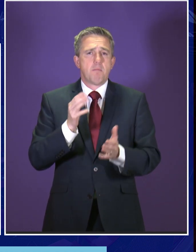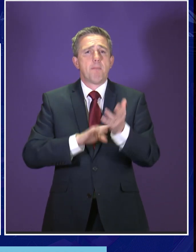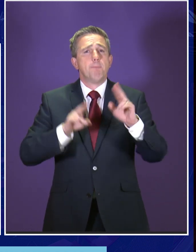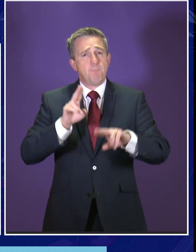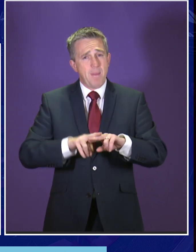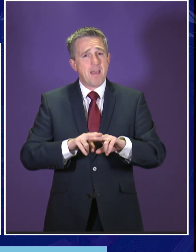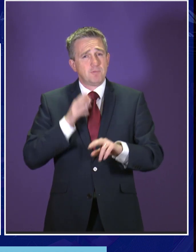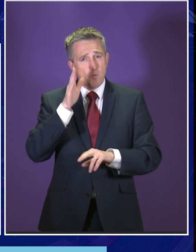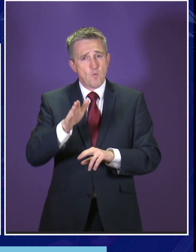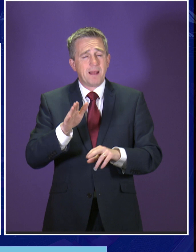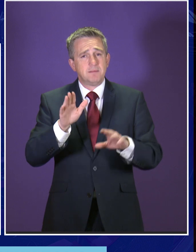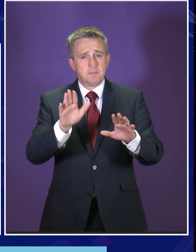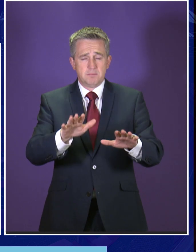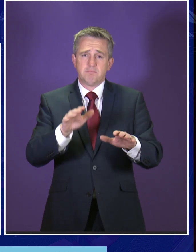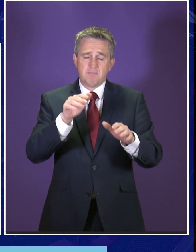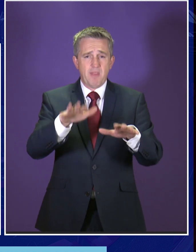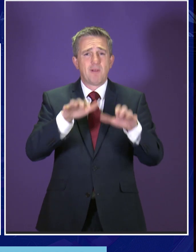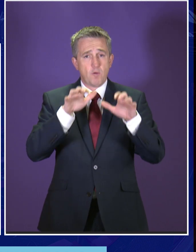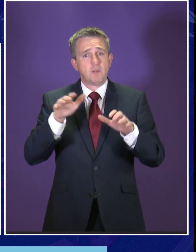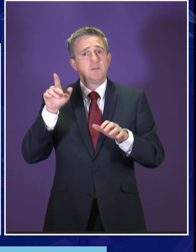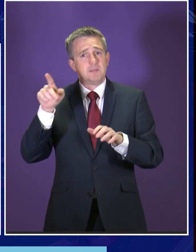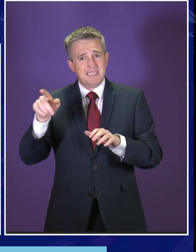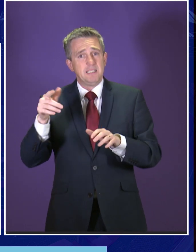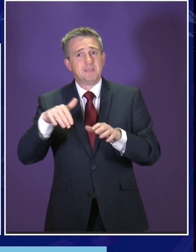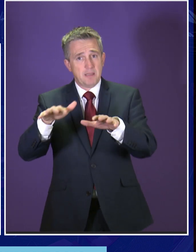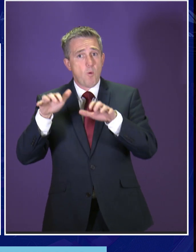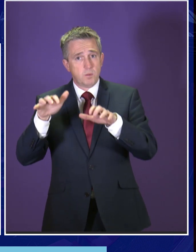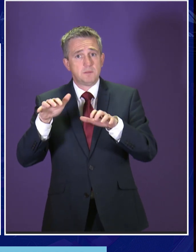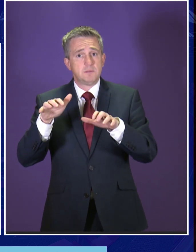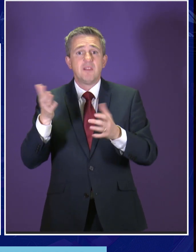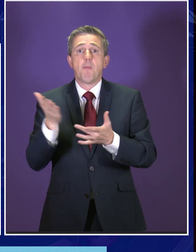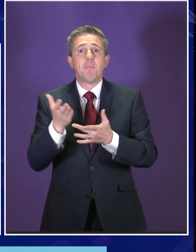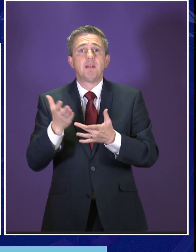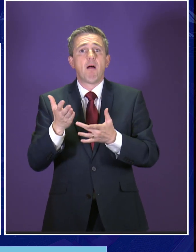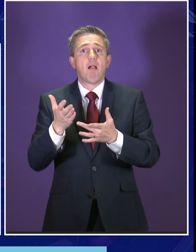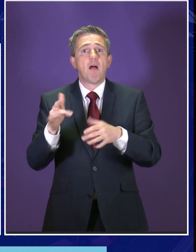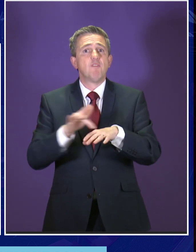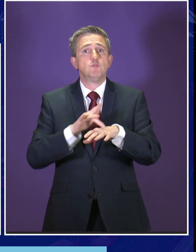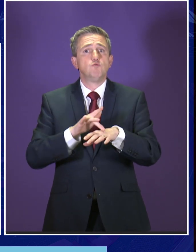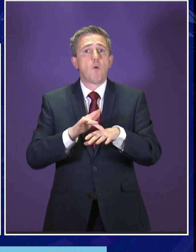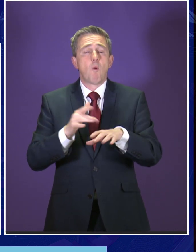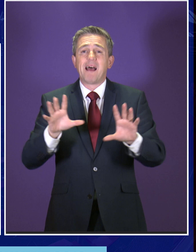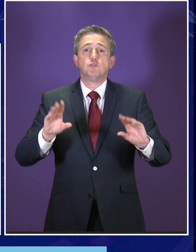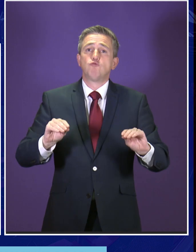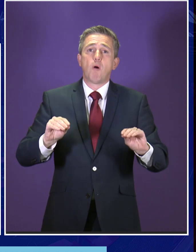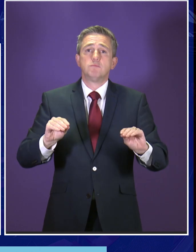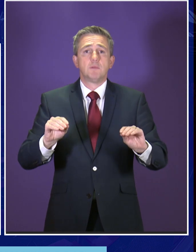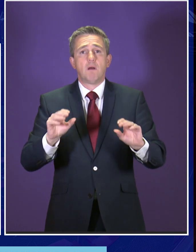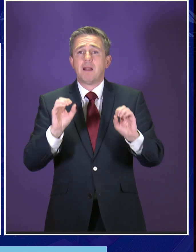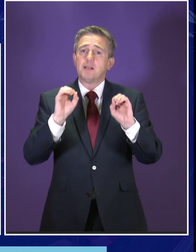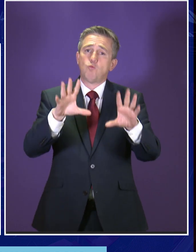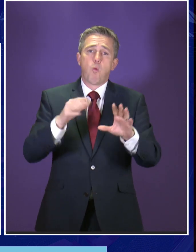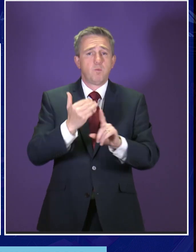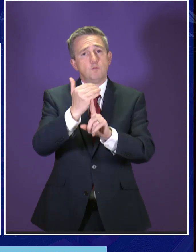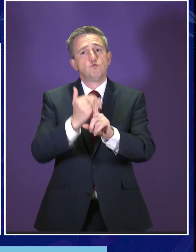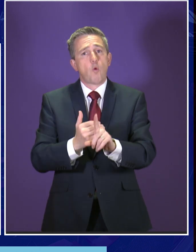were in the audience. He was in the audience. I stopped the show in the middle of the performance, and I told this story.